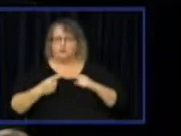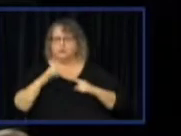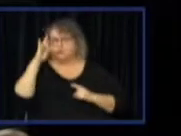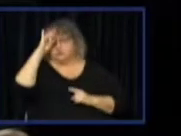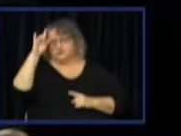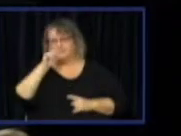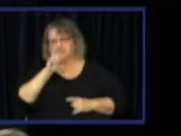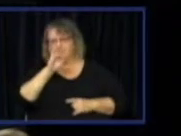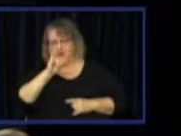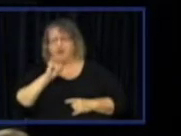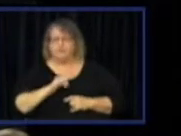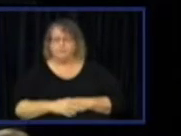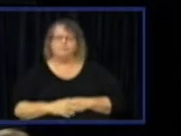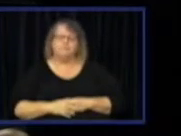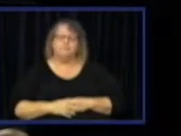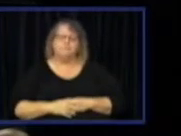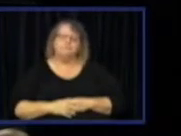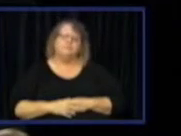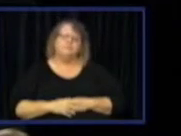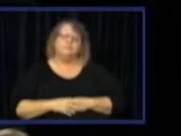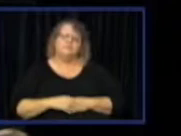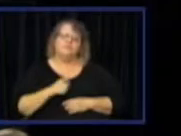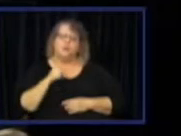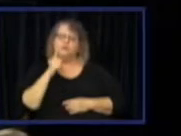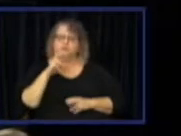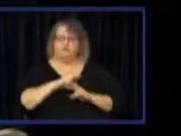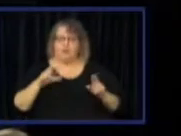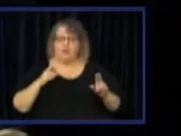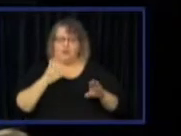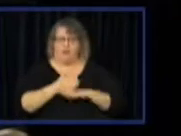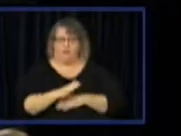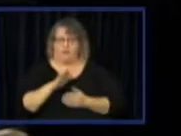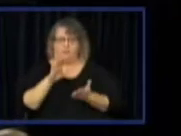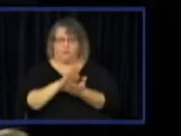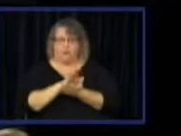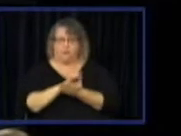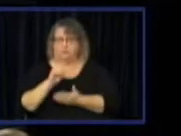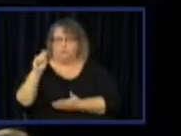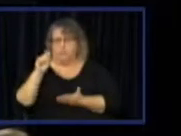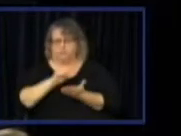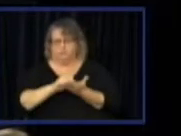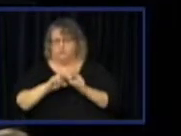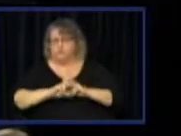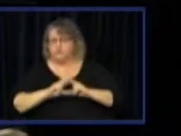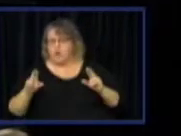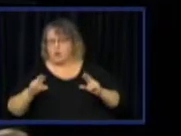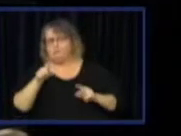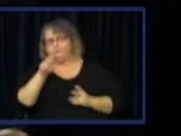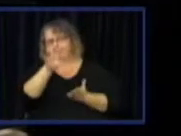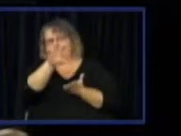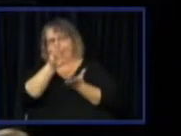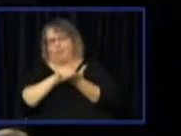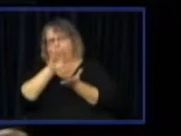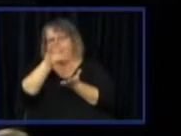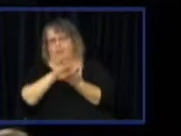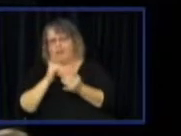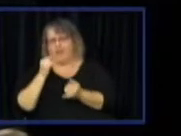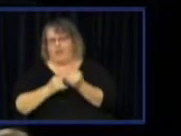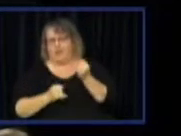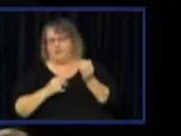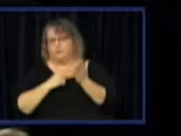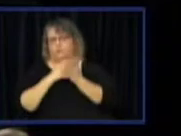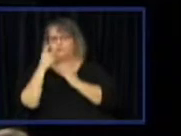traumatic brain injury. Now, you want to get a piece of paper and a pencil or a pen handy, because at the end